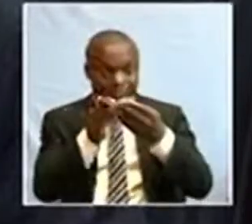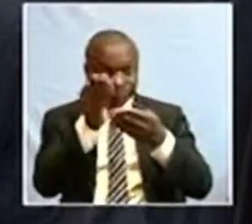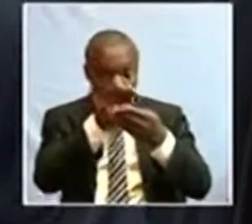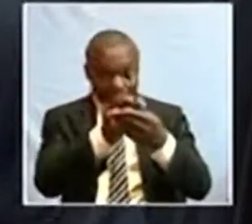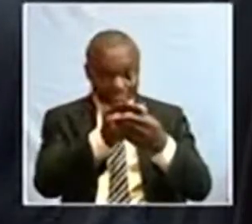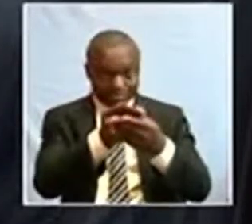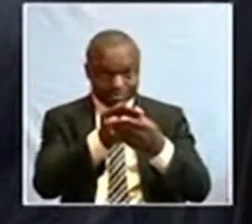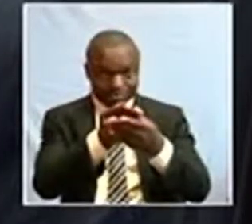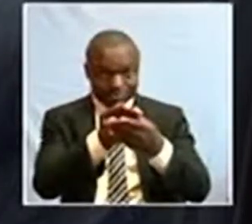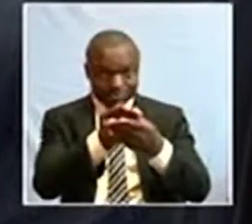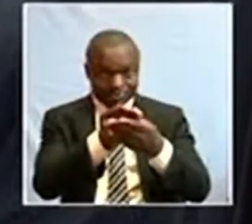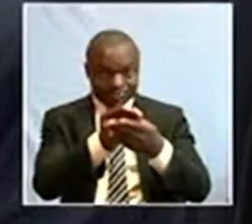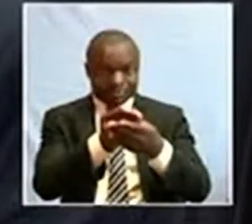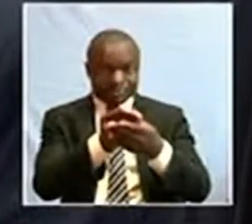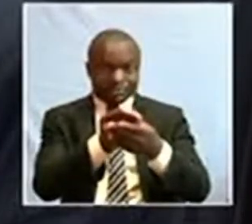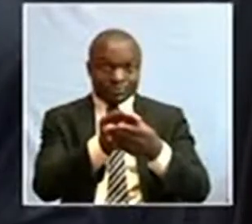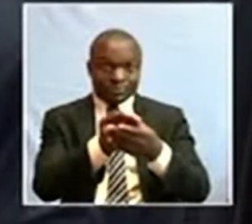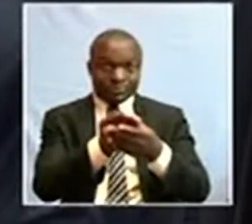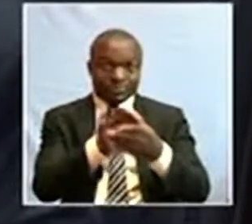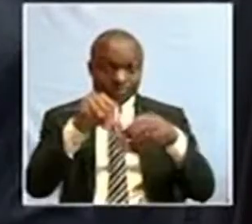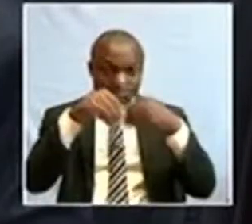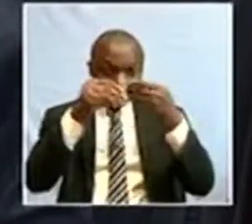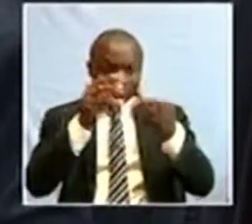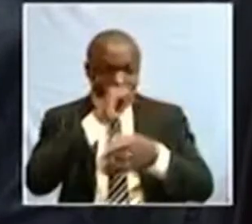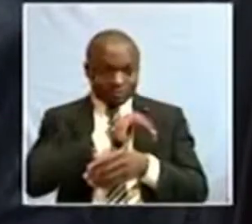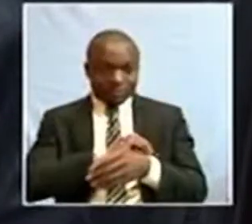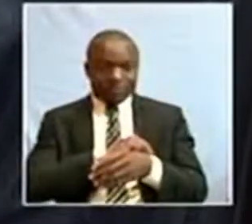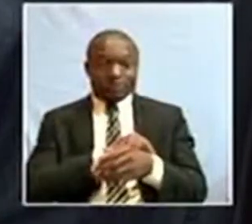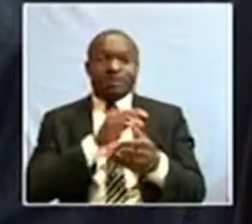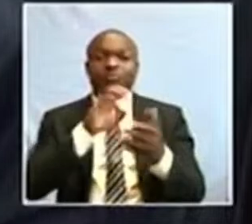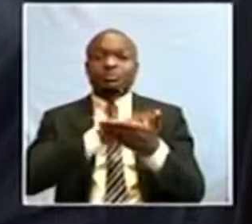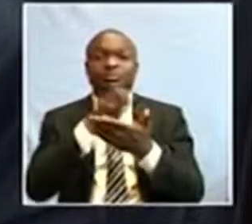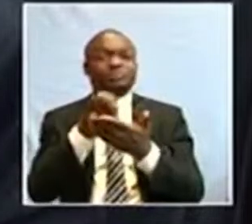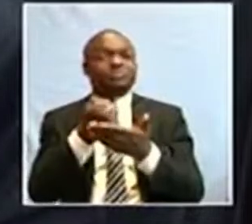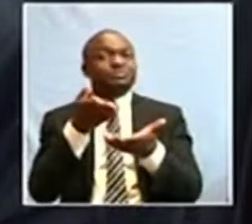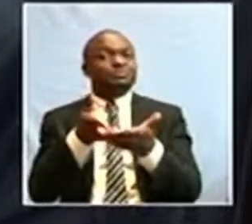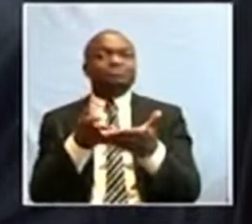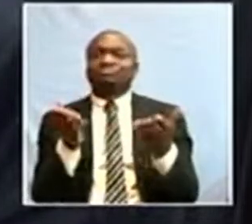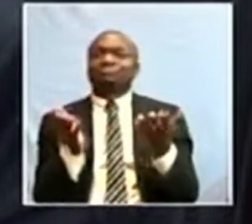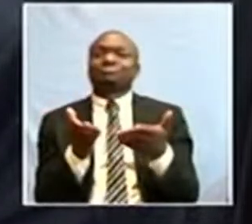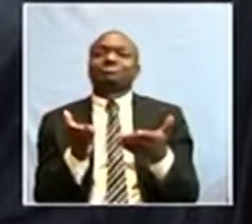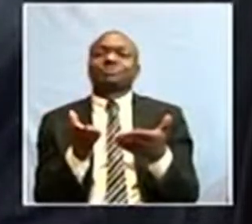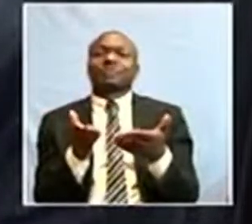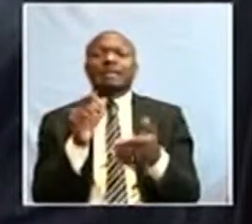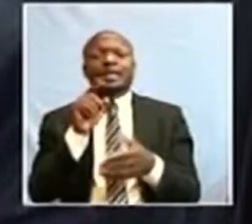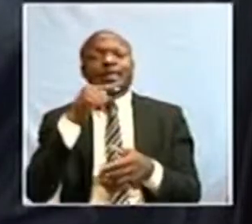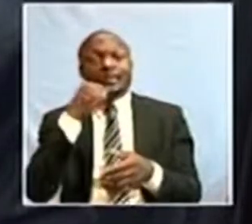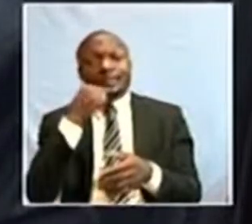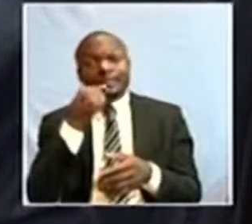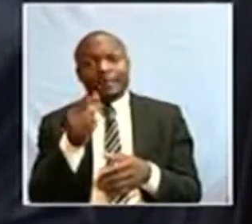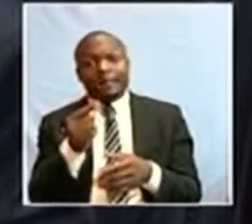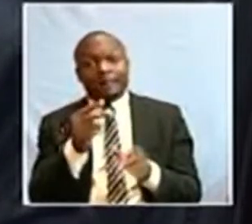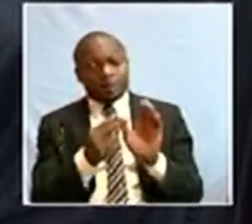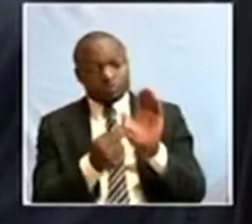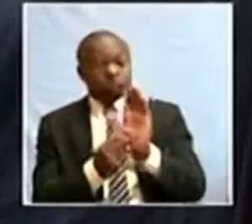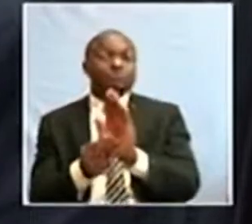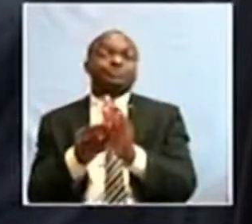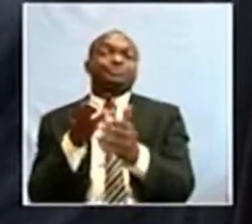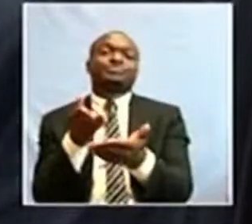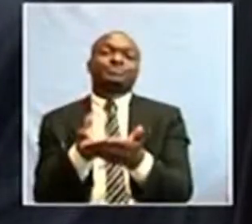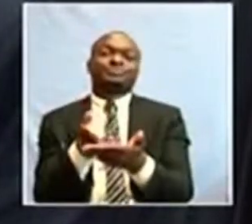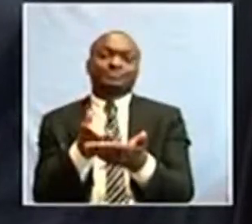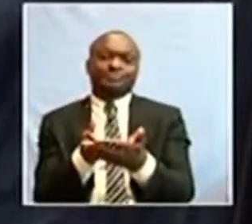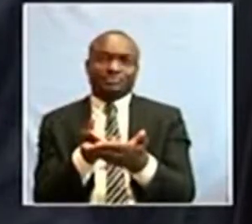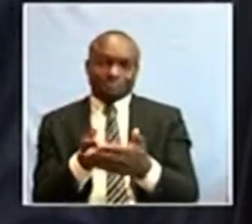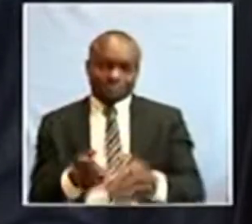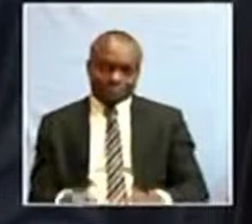12. There is no evidence before this committee. They've only said as tabulated below.